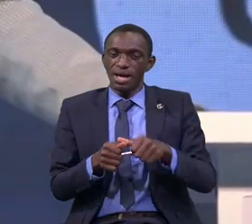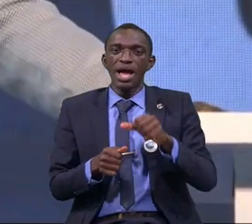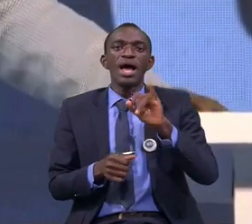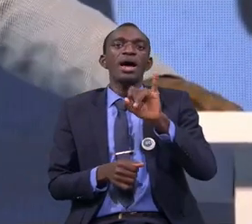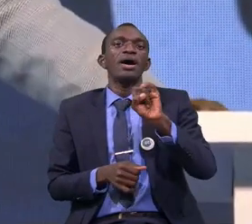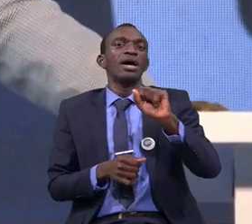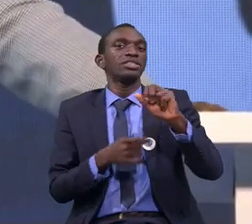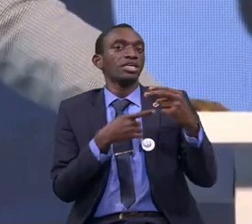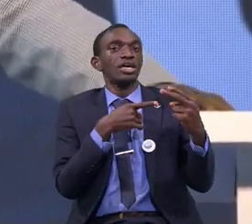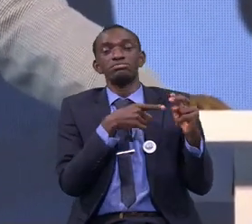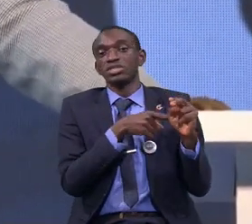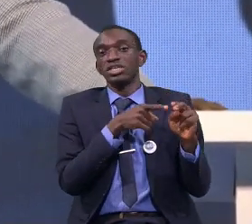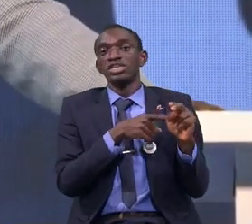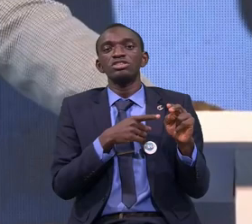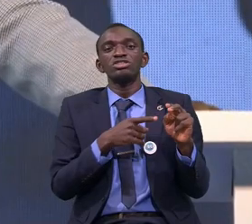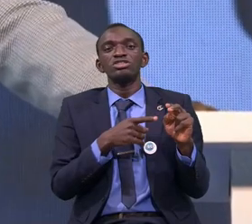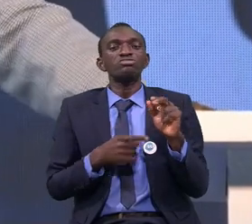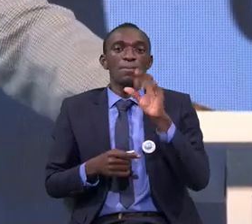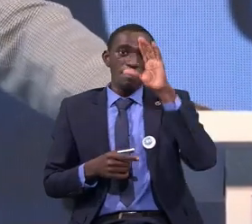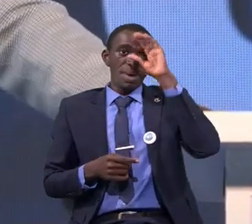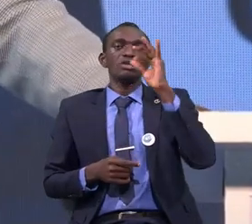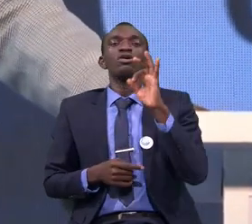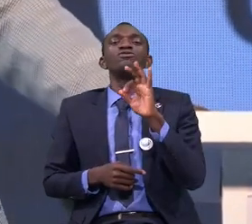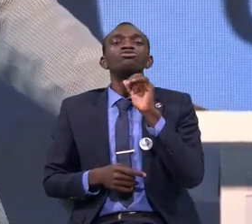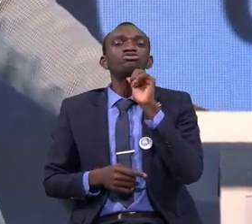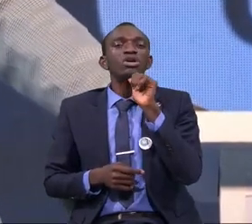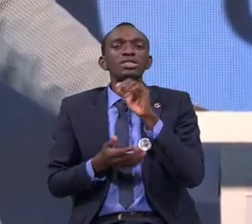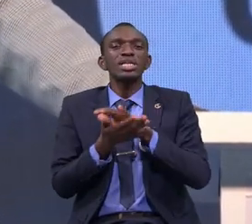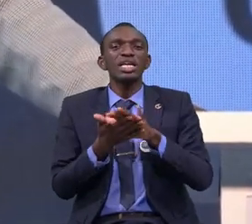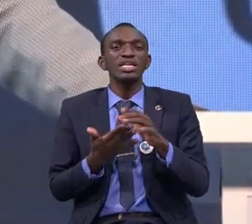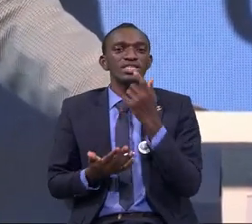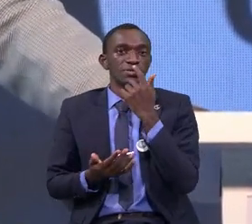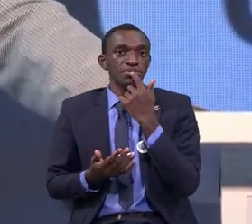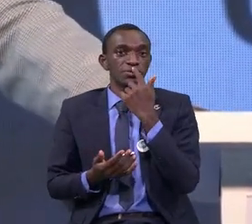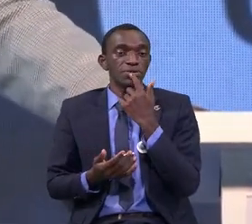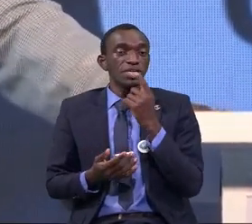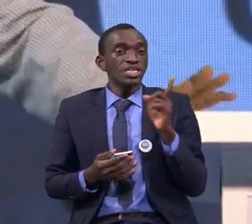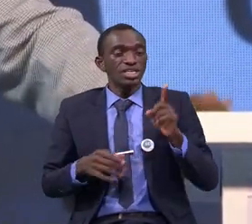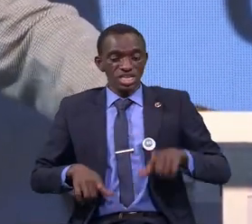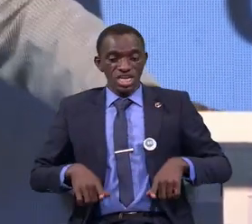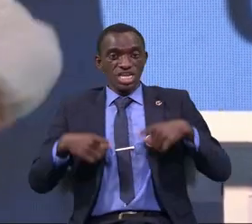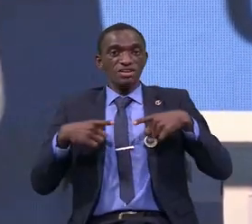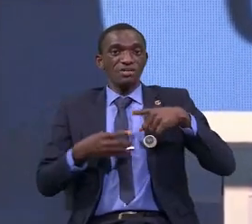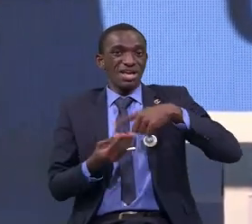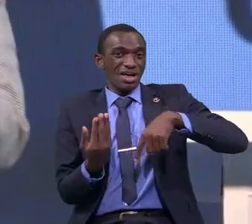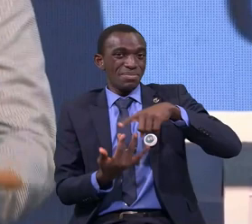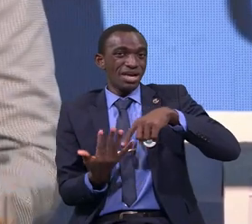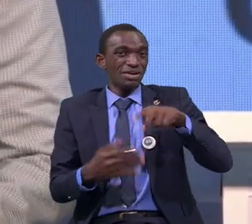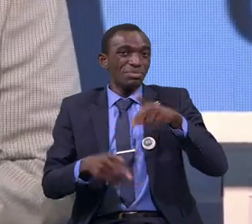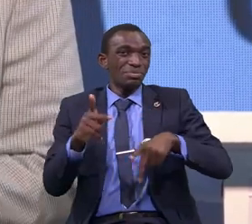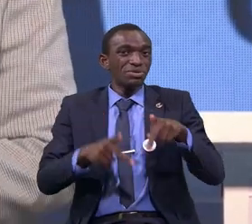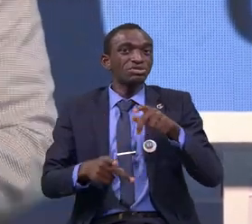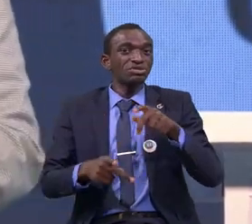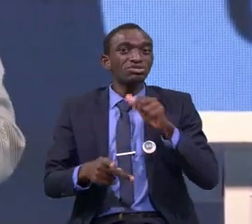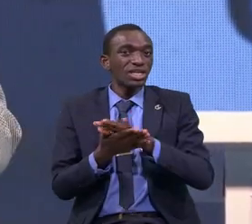Isaiah, I'm a man of unclean lips, and I dwell in the midst of people of unclean lips, and I cannot even talk